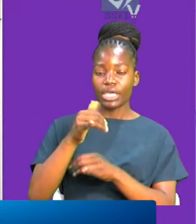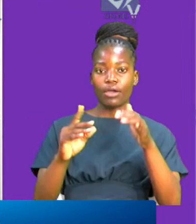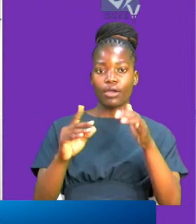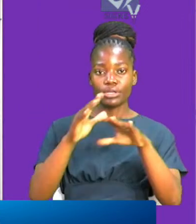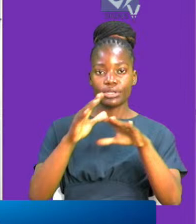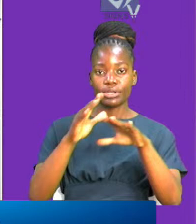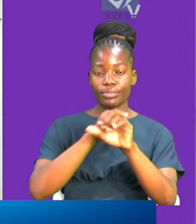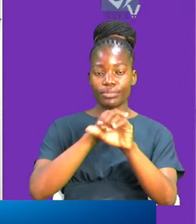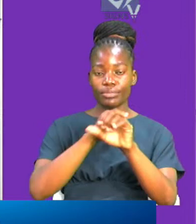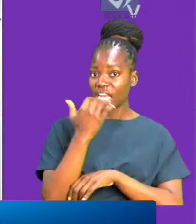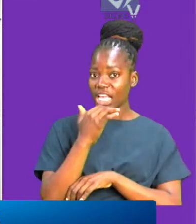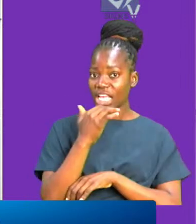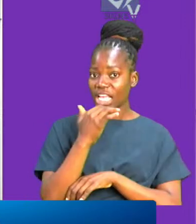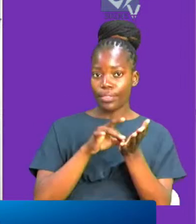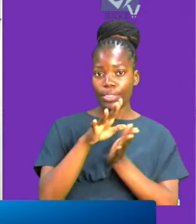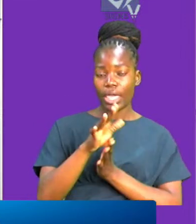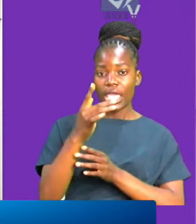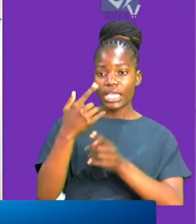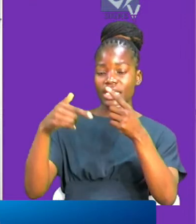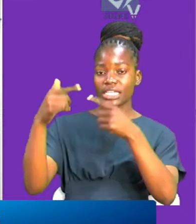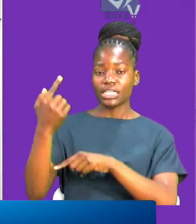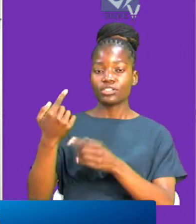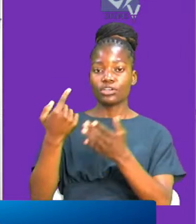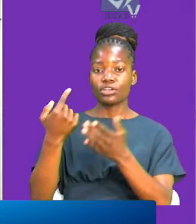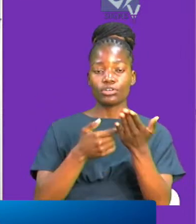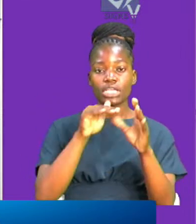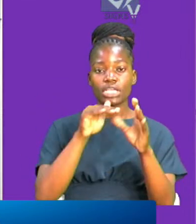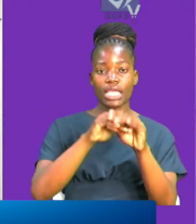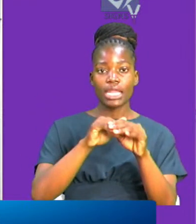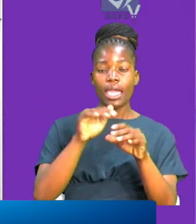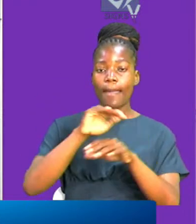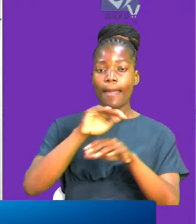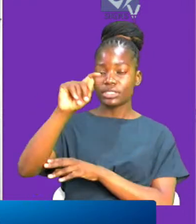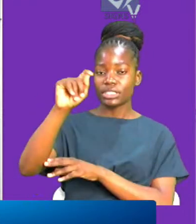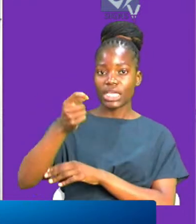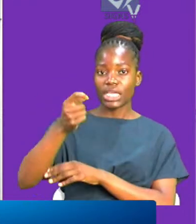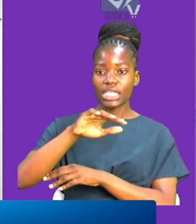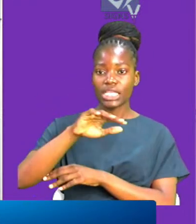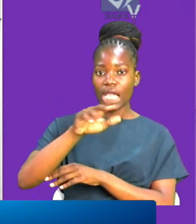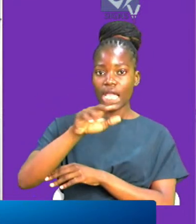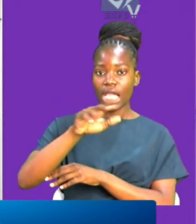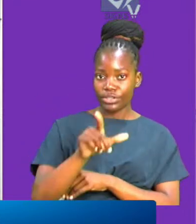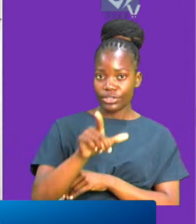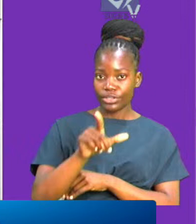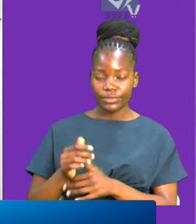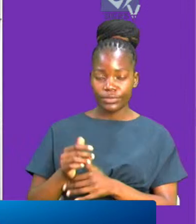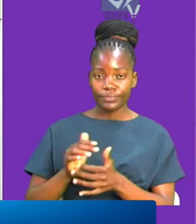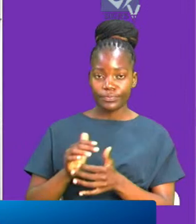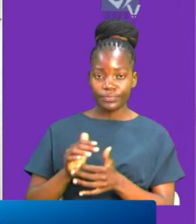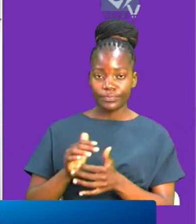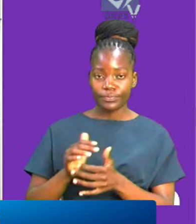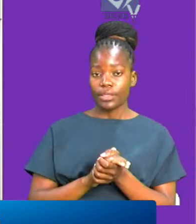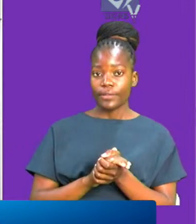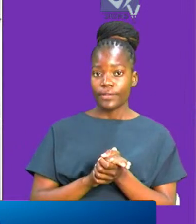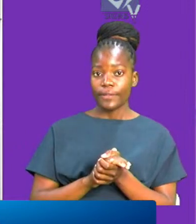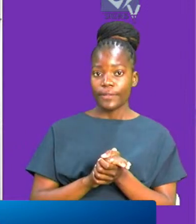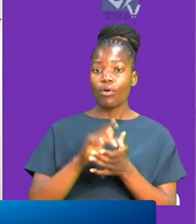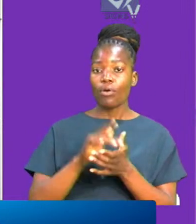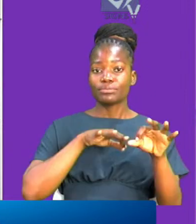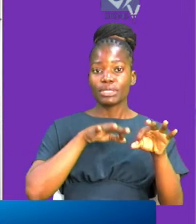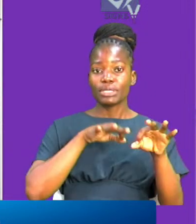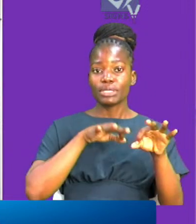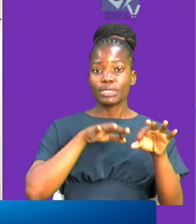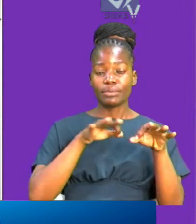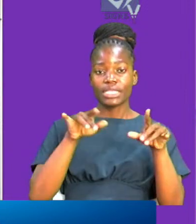President Rigathi Gachagua dismisses succession talks in Mount Kenya region, and intrigue surrounds what is being described as